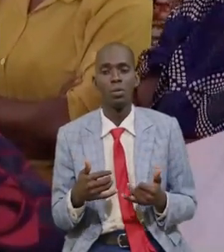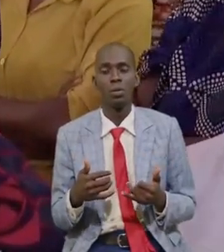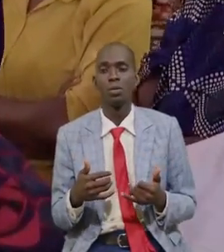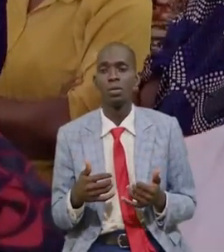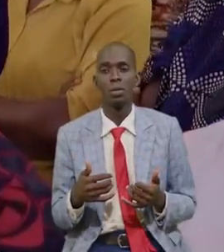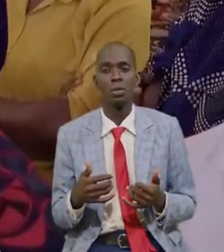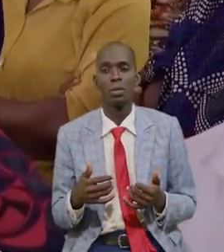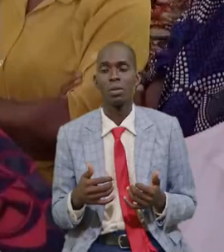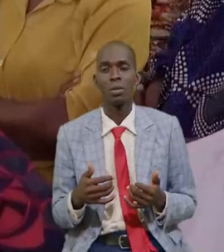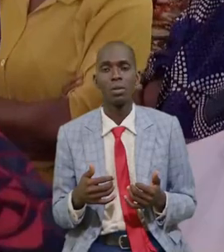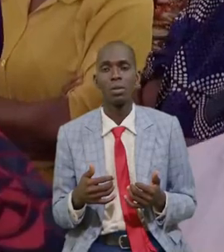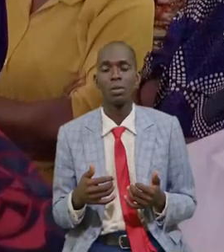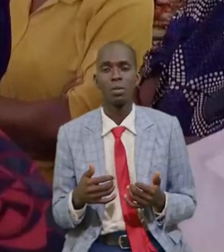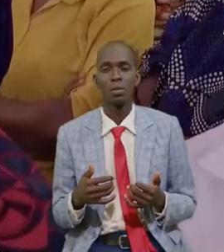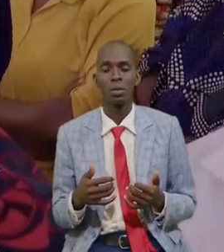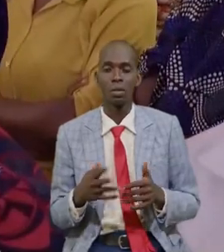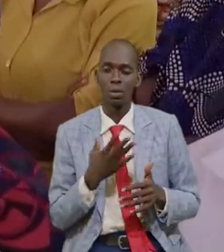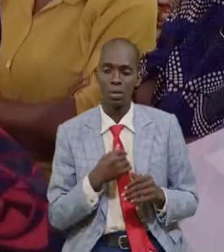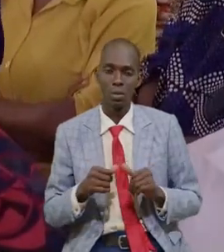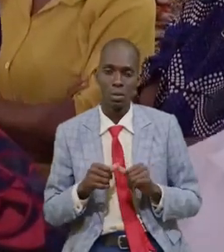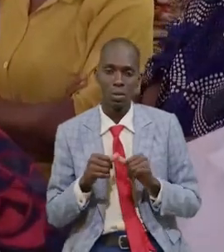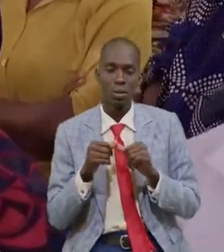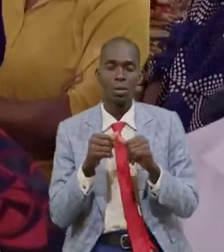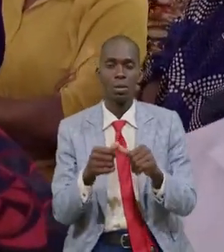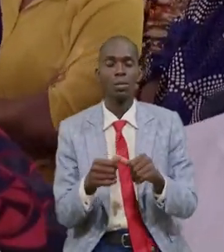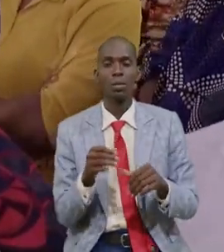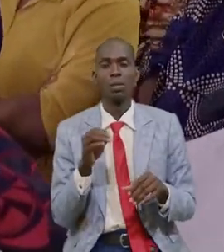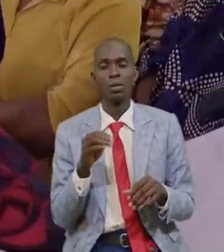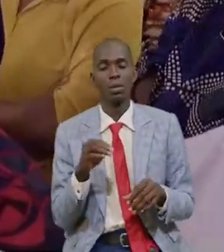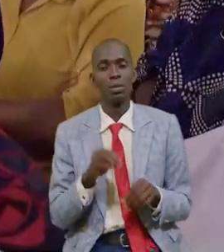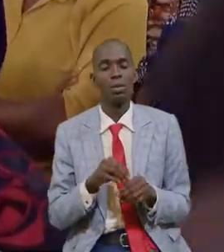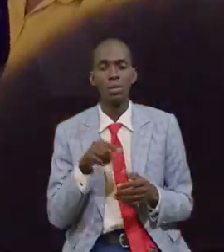And continue in this journey of faith.